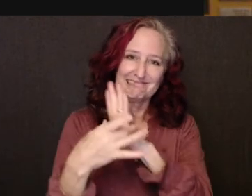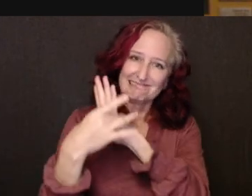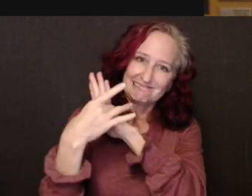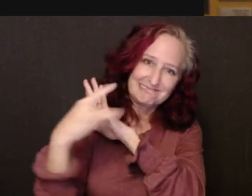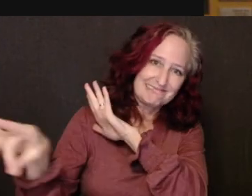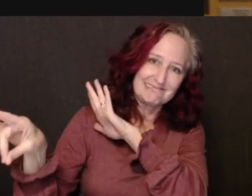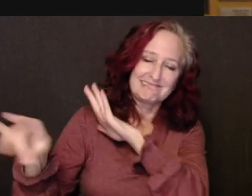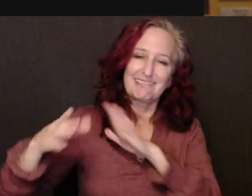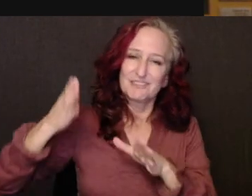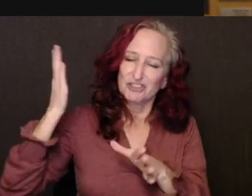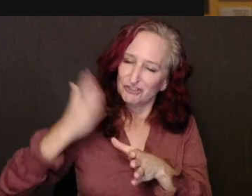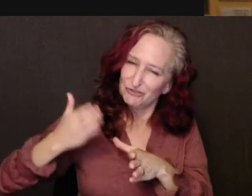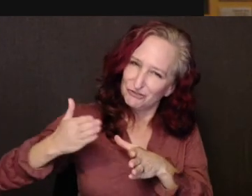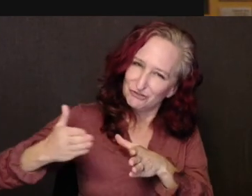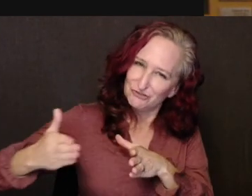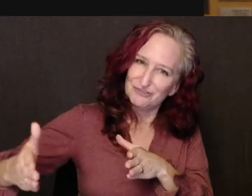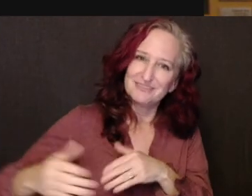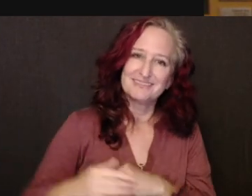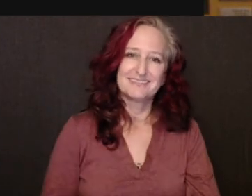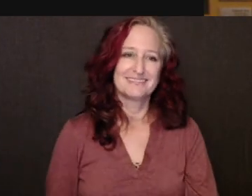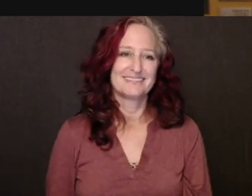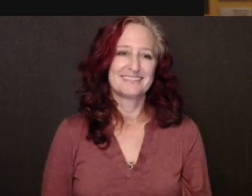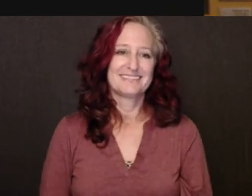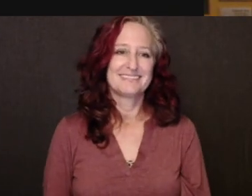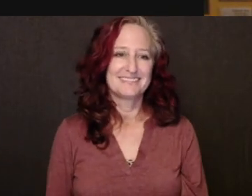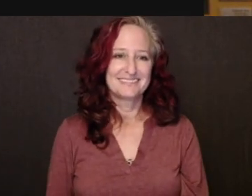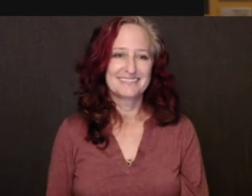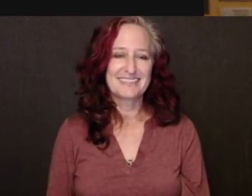Right. If only we could all chop like him, though.